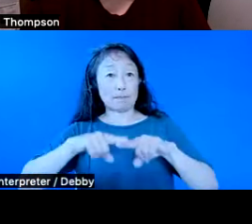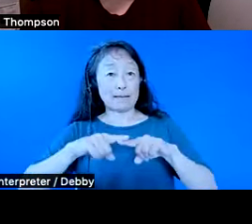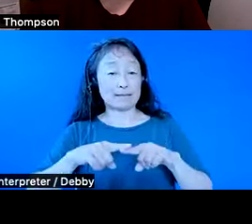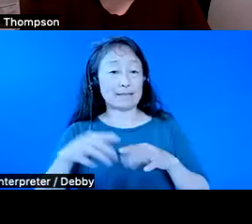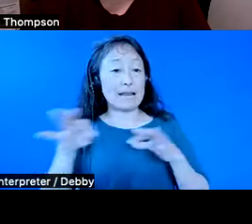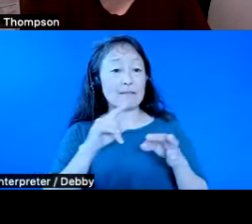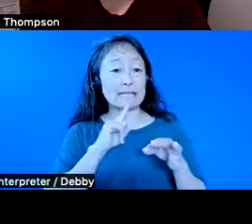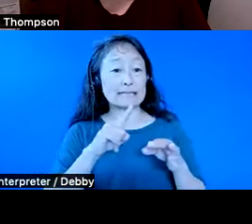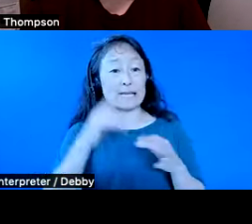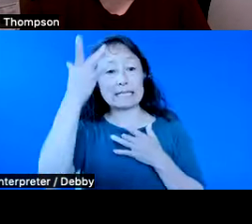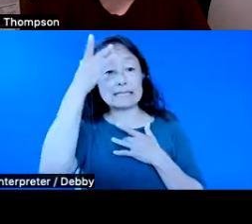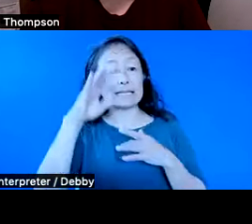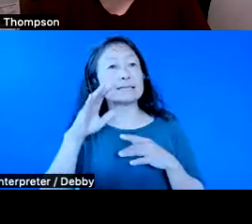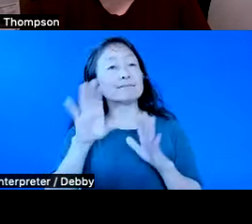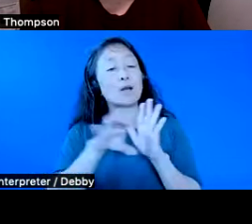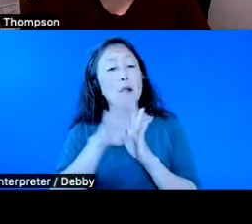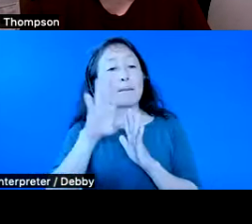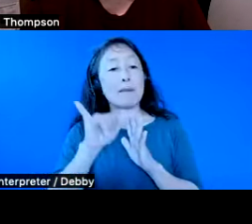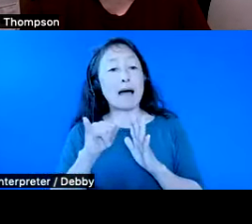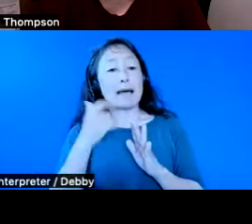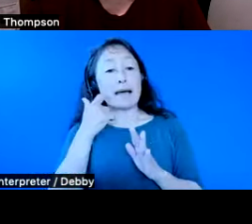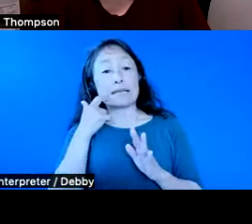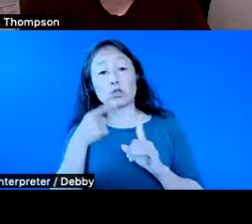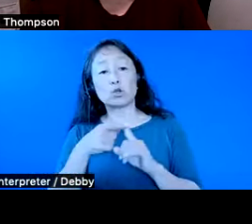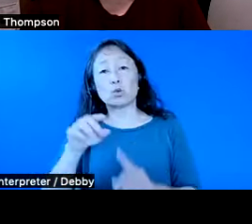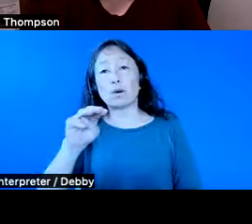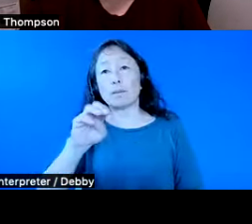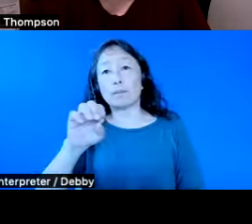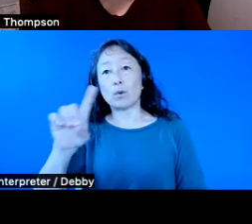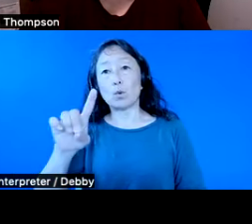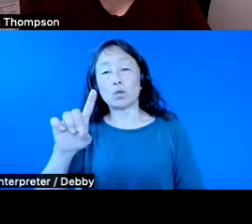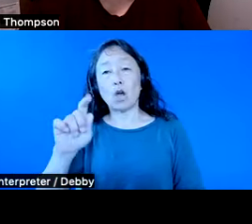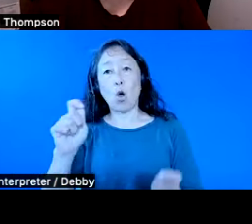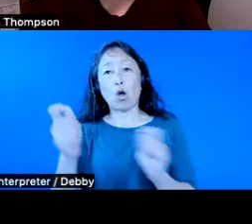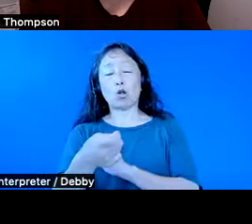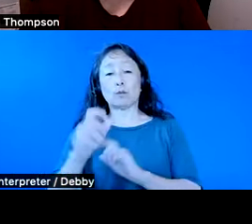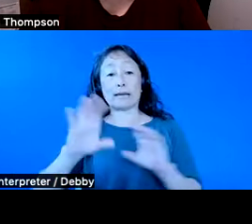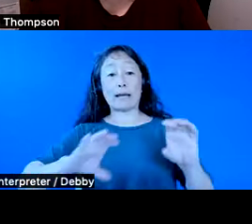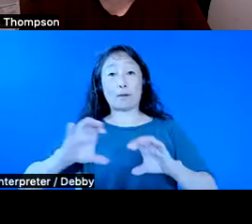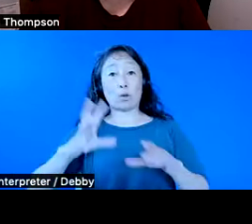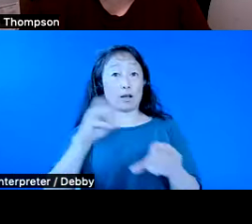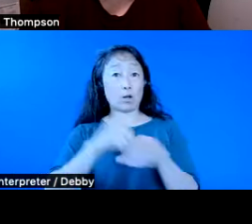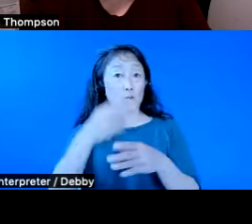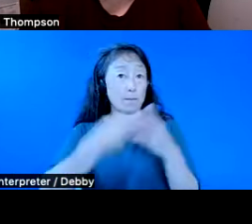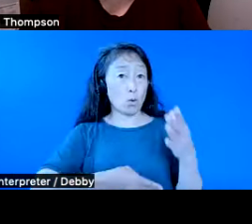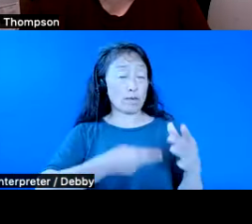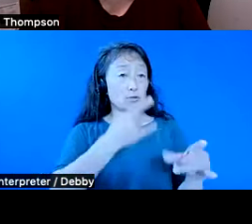disease characterized by the addiction to a mood-altering chemical. That includes both drugs and